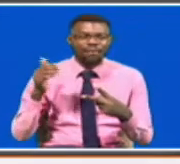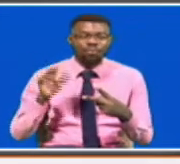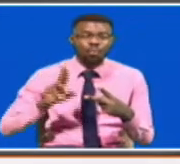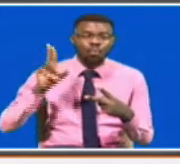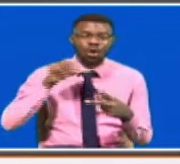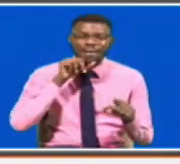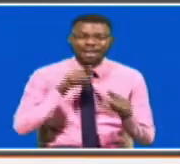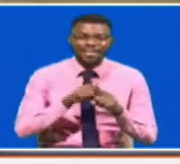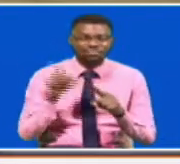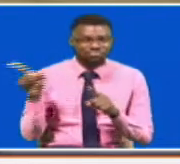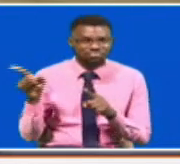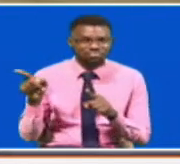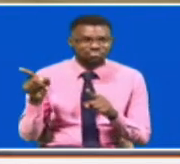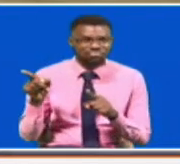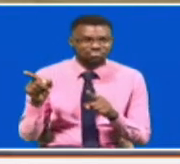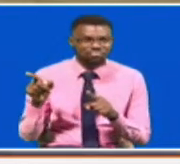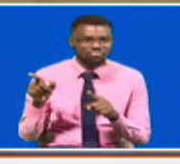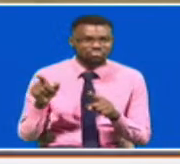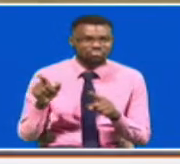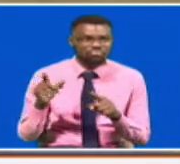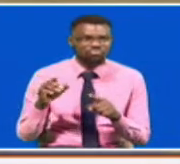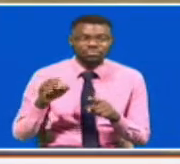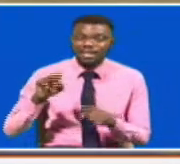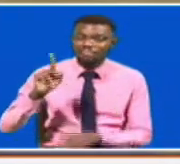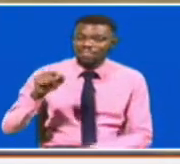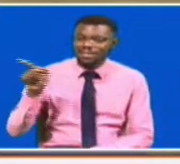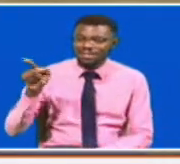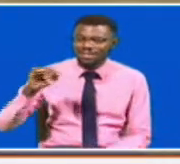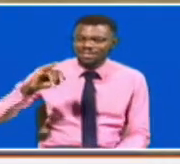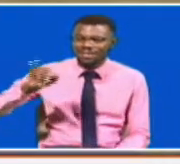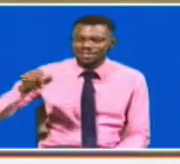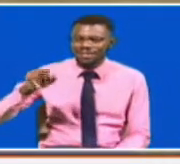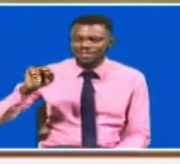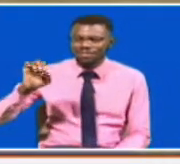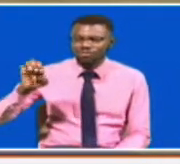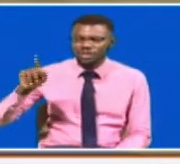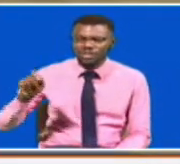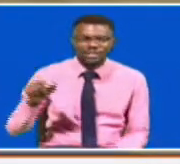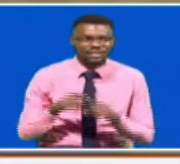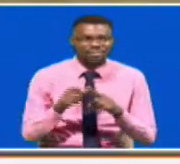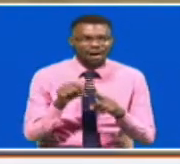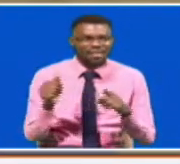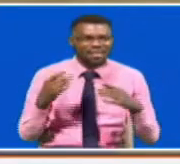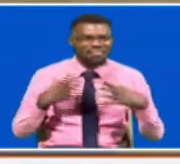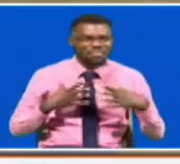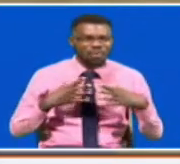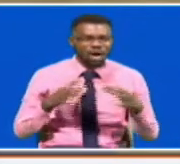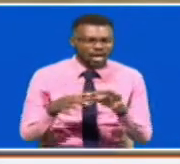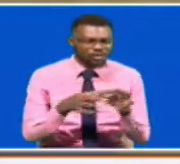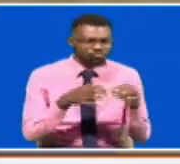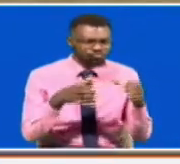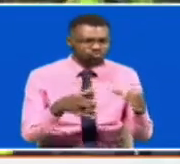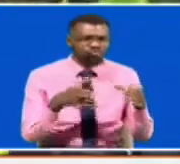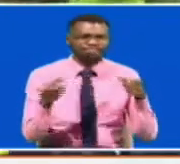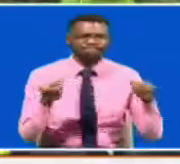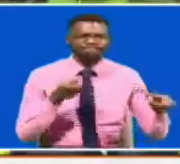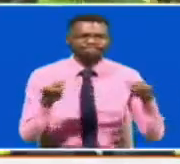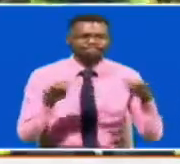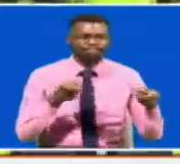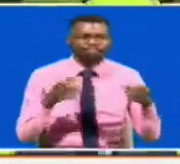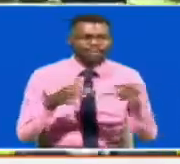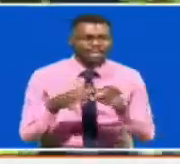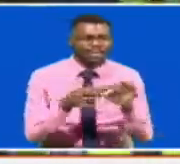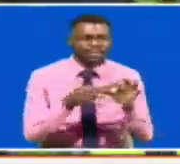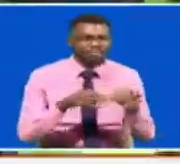brother Muhoho Kenyatta, Suna East MP Junet Mohammed, and others leading the Azimio Command Center should